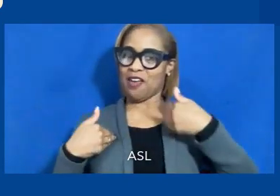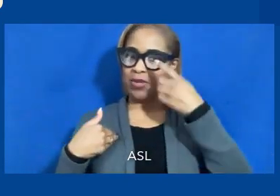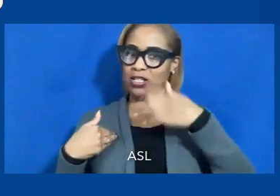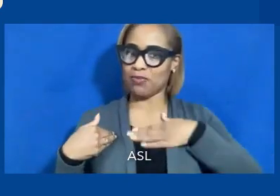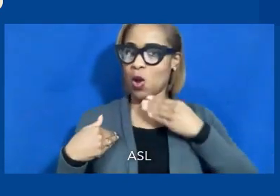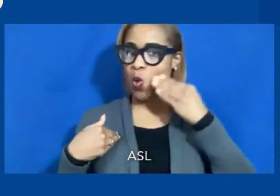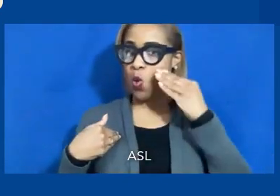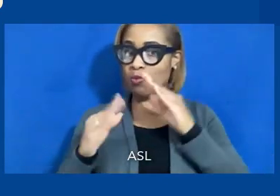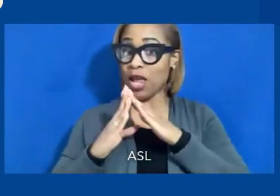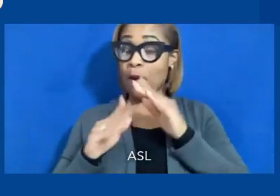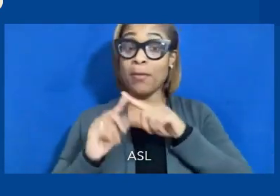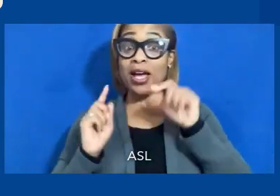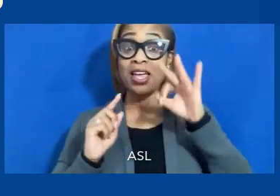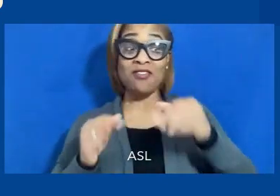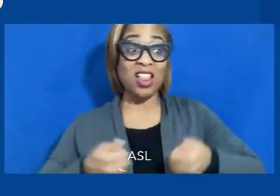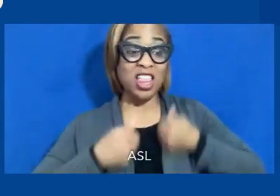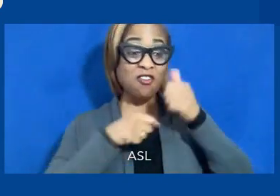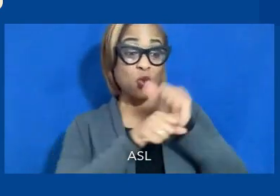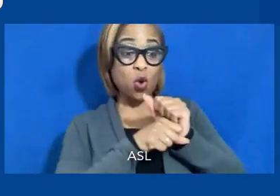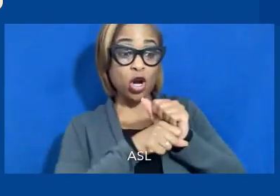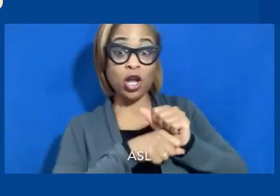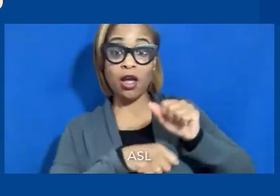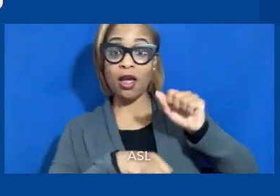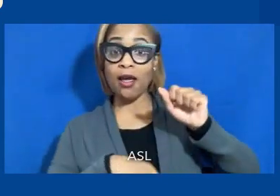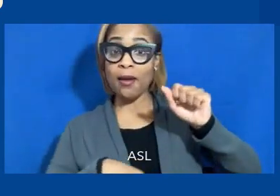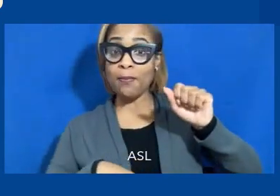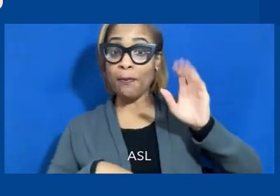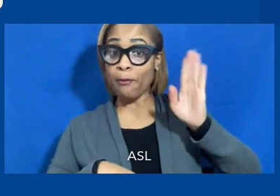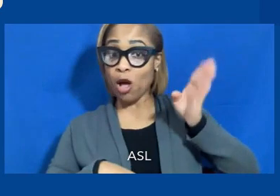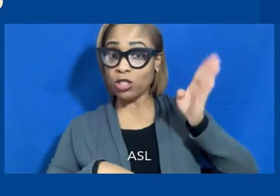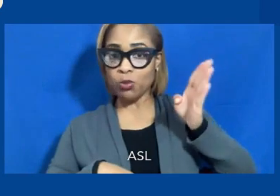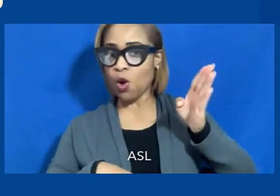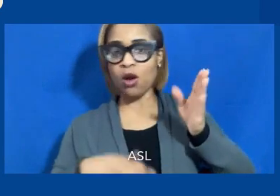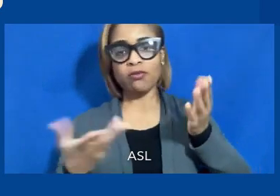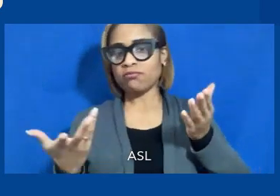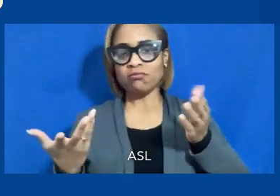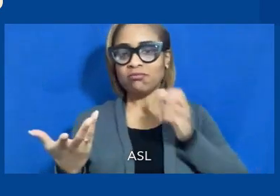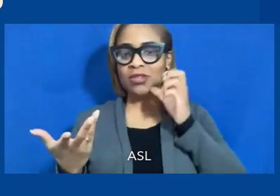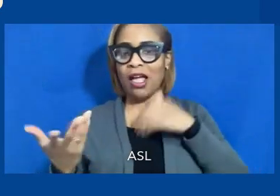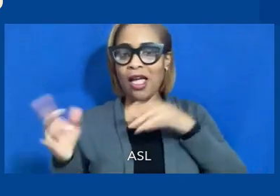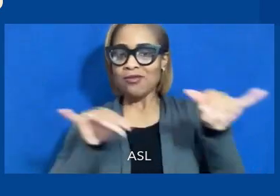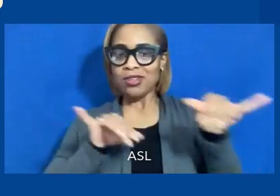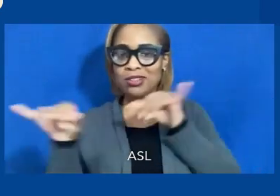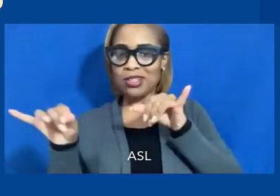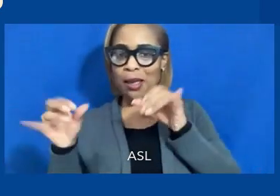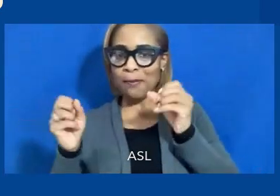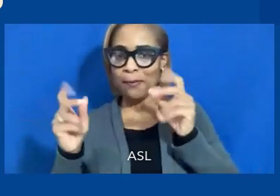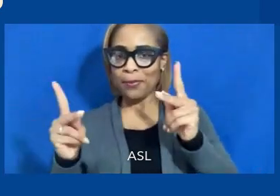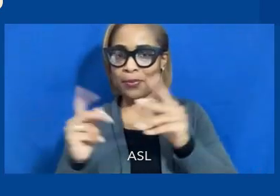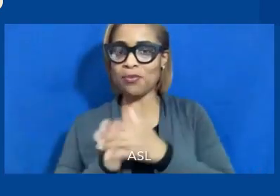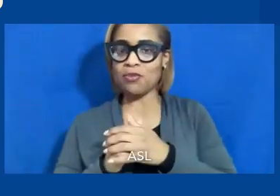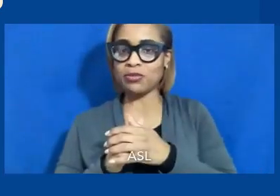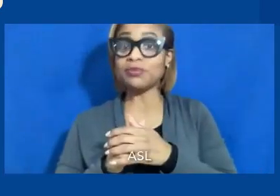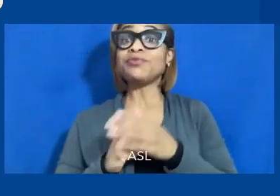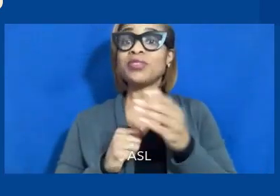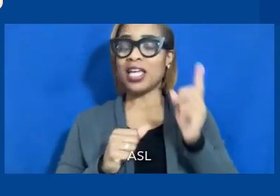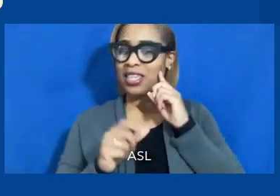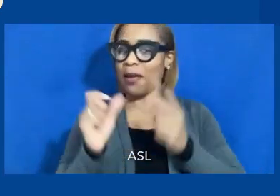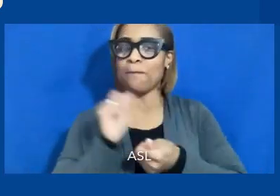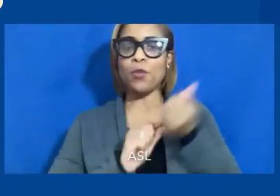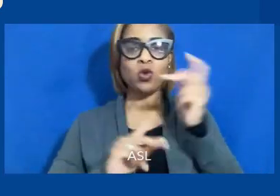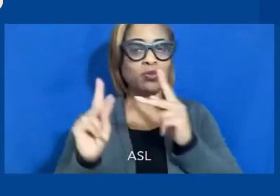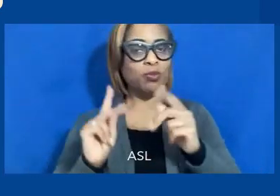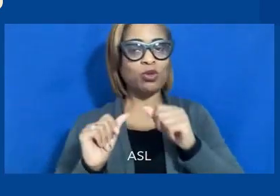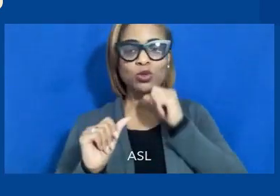Baltimore, there wouldn't have been those opportunities. So I think most of us don't come up through the ranks,